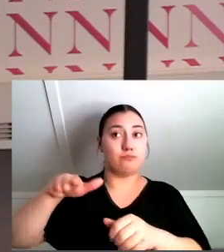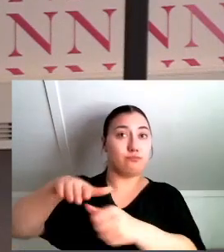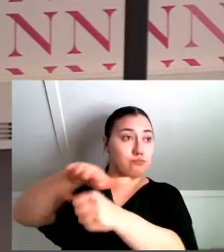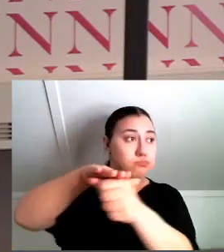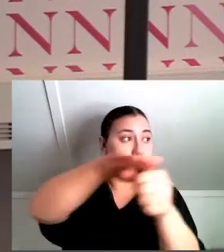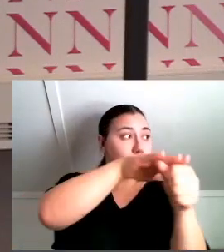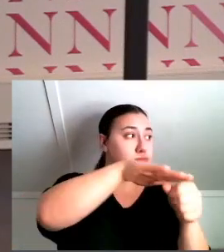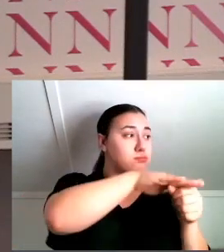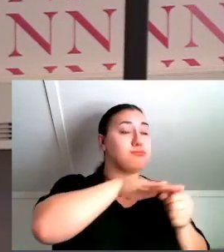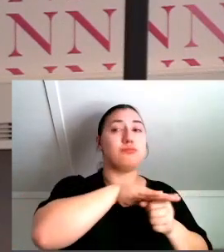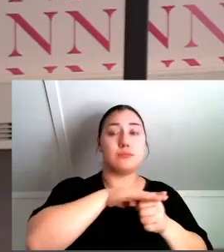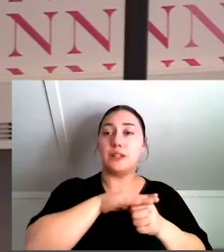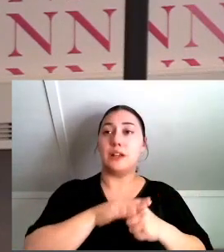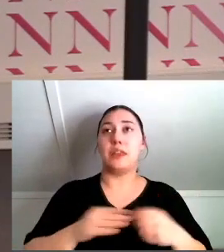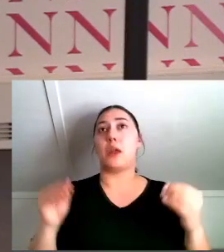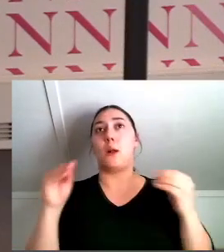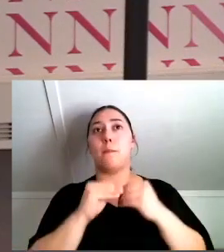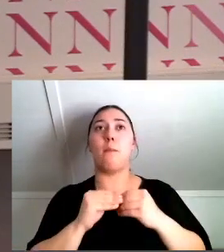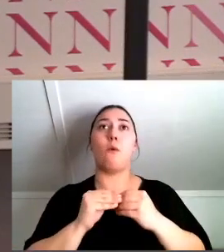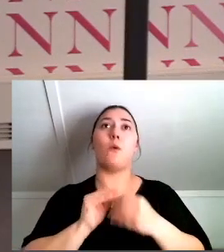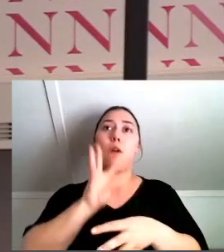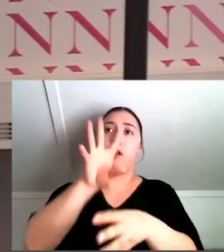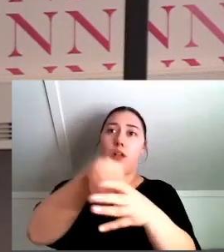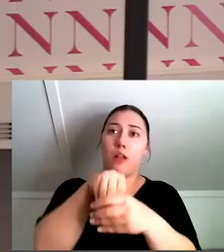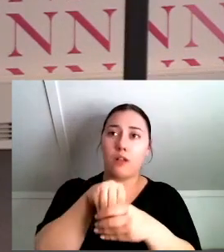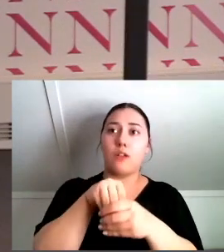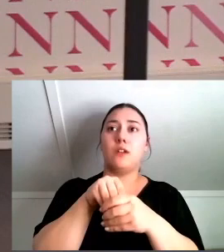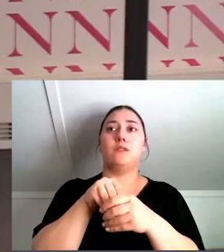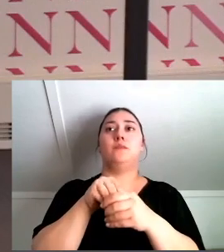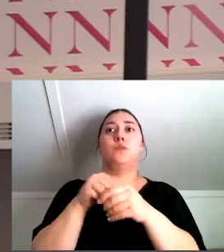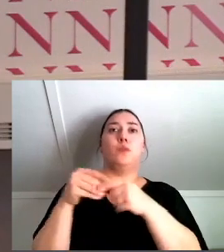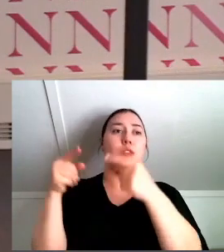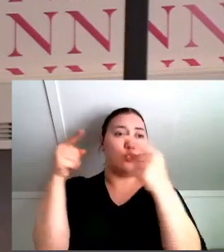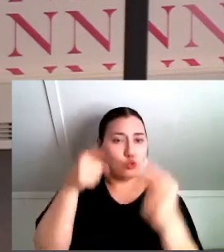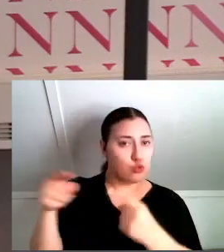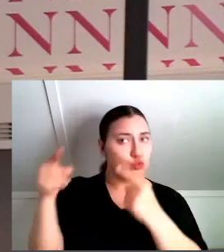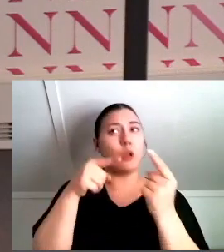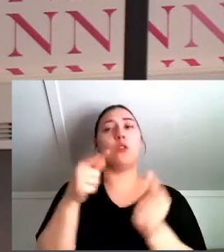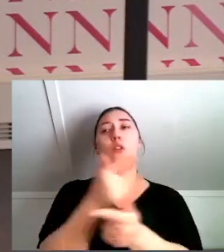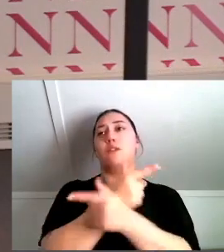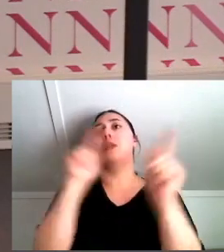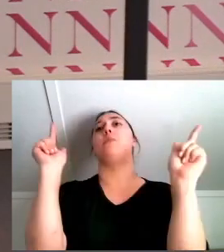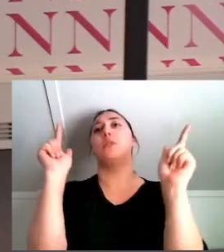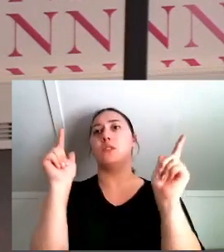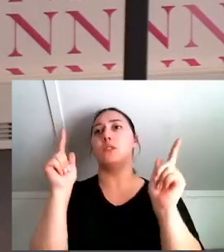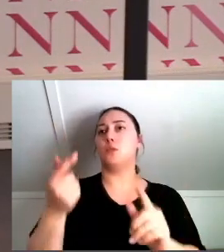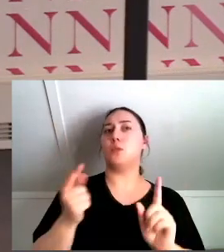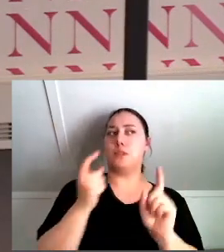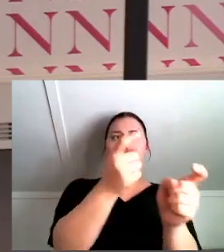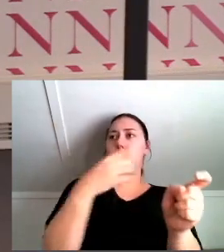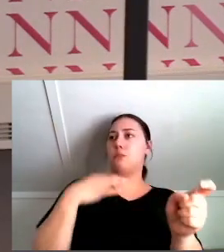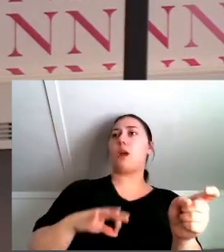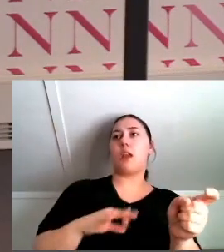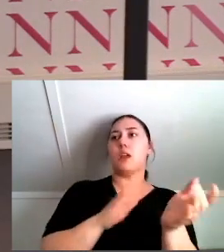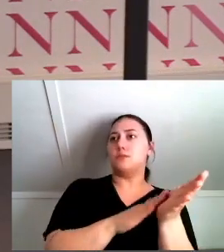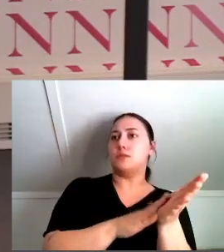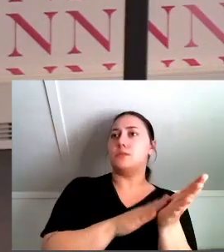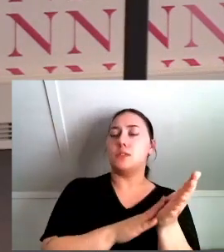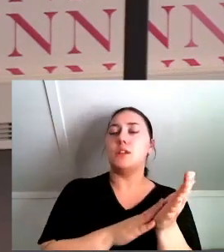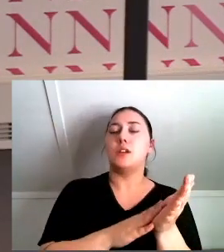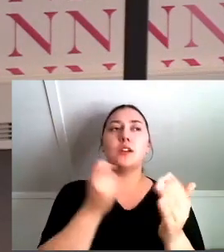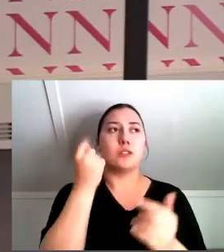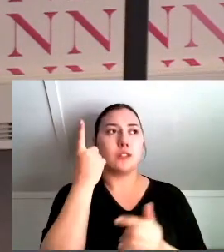more holistically involved in the struggle around liberation than we give them credit for, because you go, well, Eatonville's its own